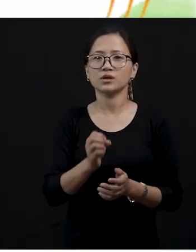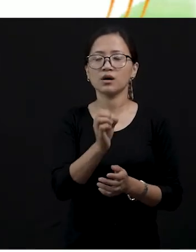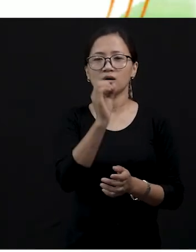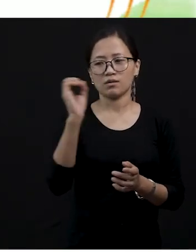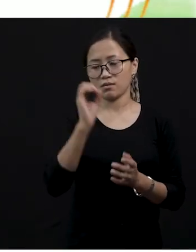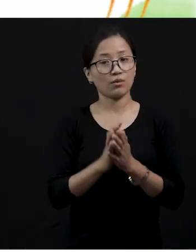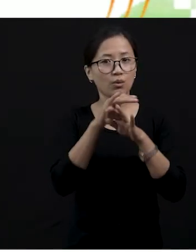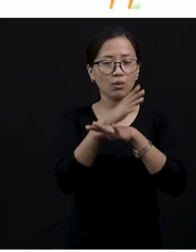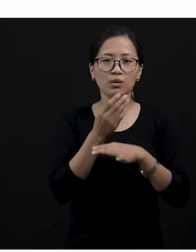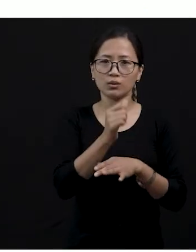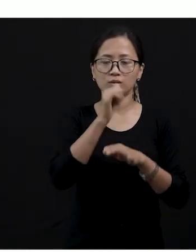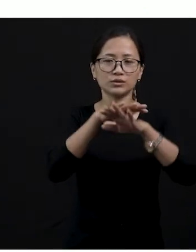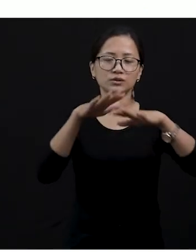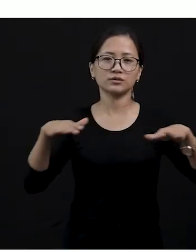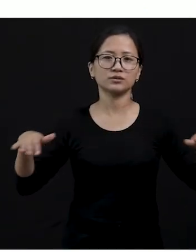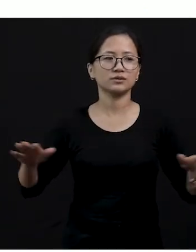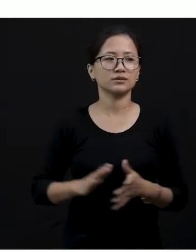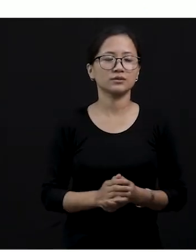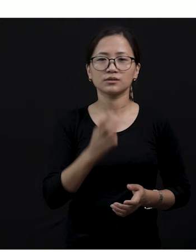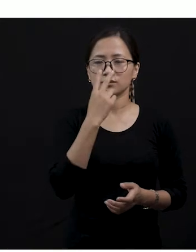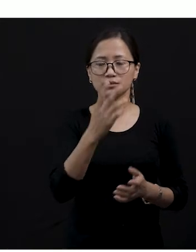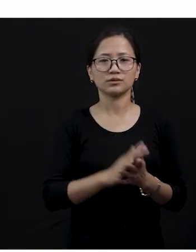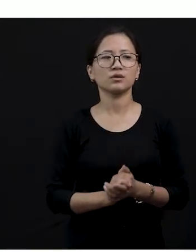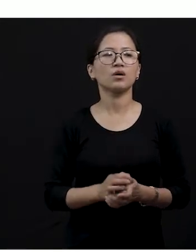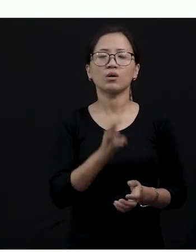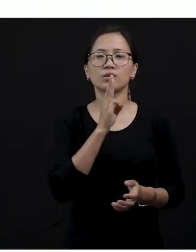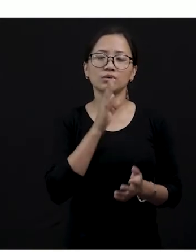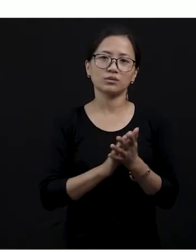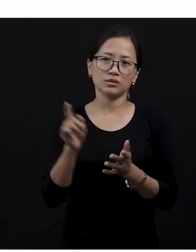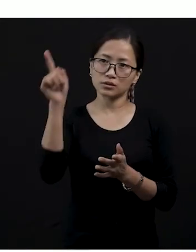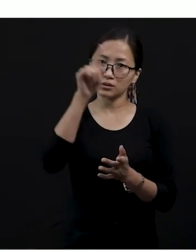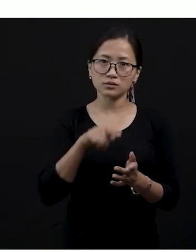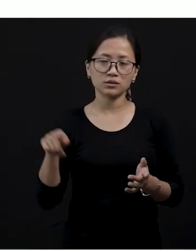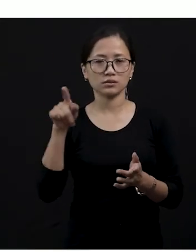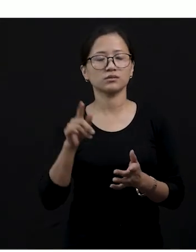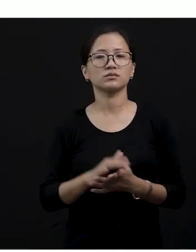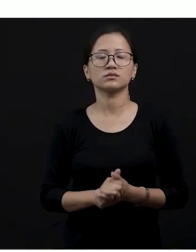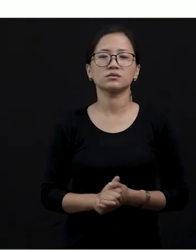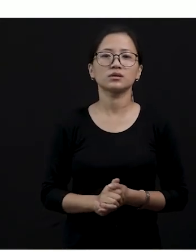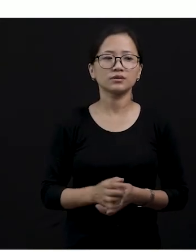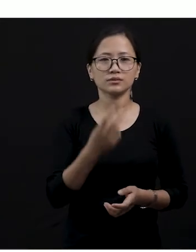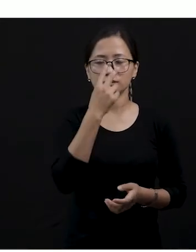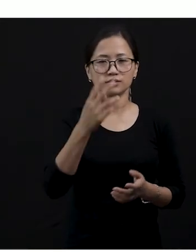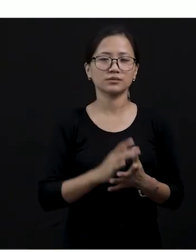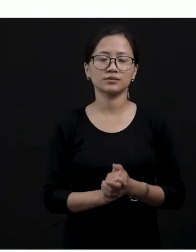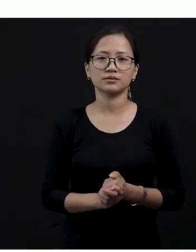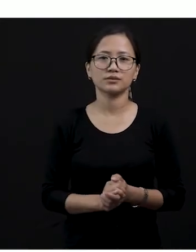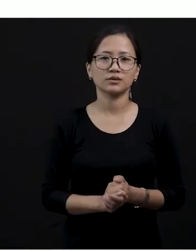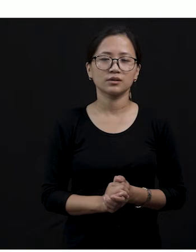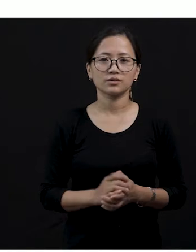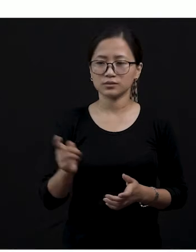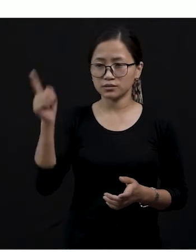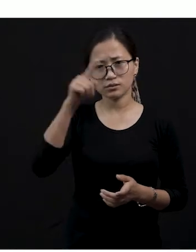oceans. All right, then let us see. That is known as the water cycle. Okay, how the water is cycling. See, Anders goes up,